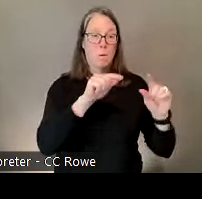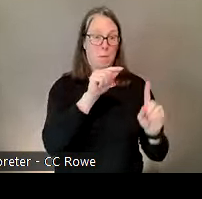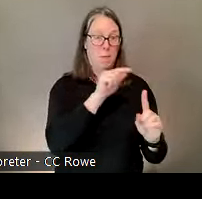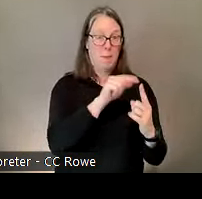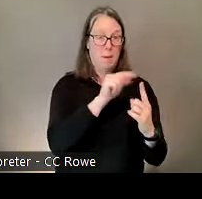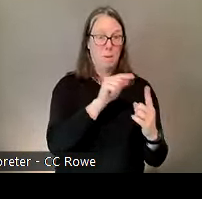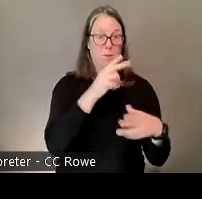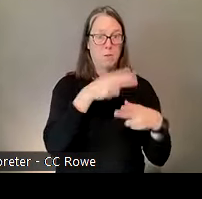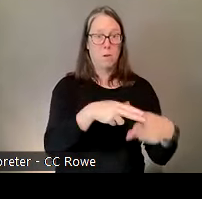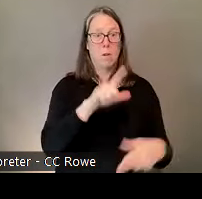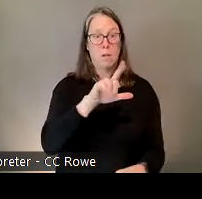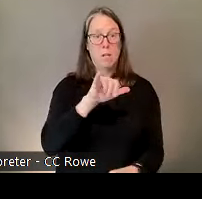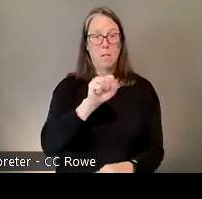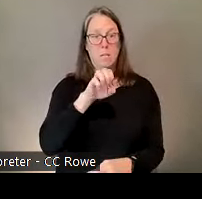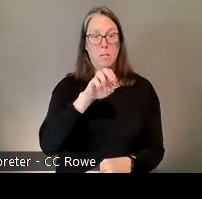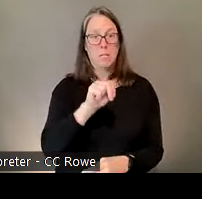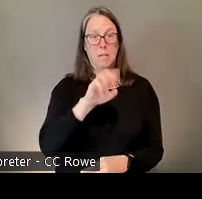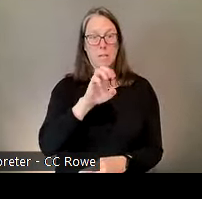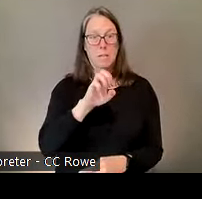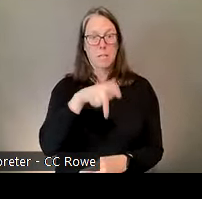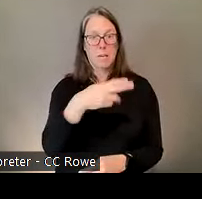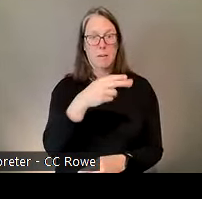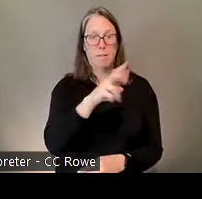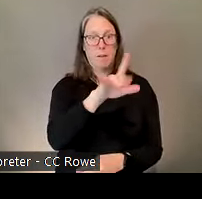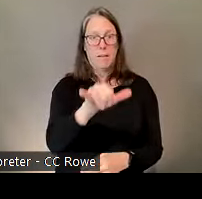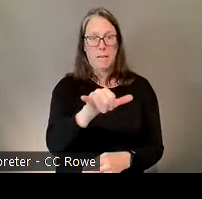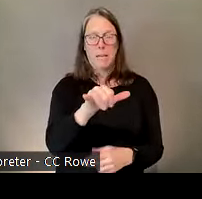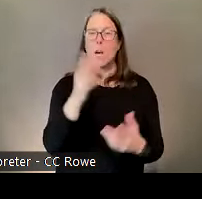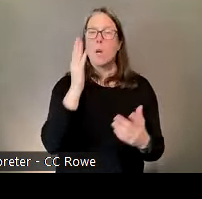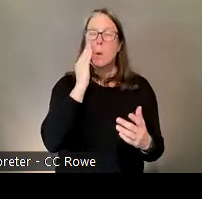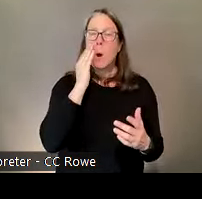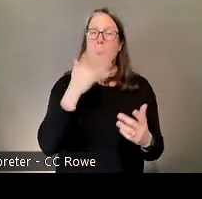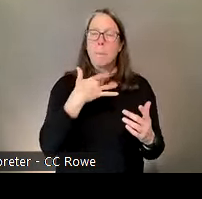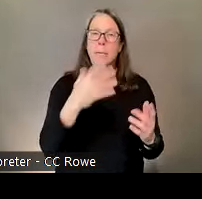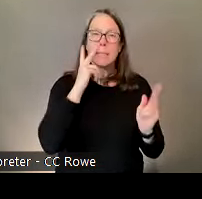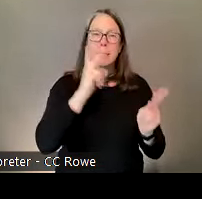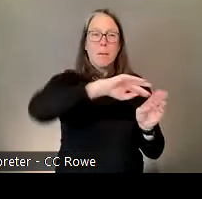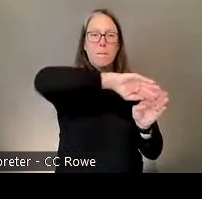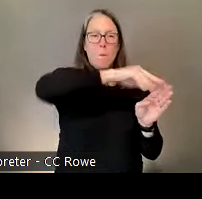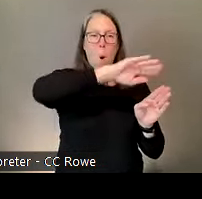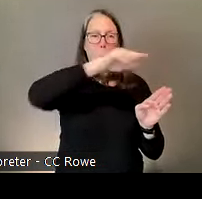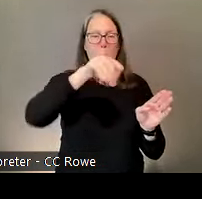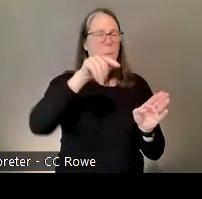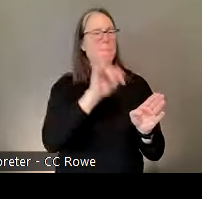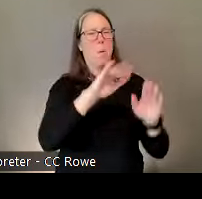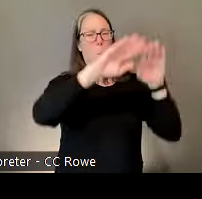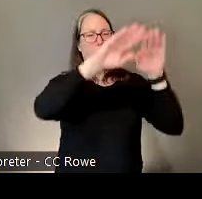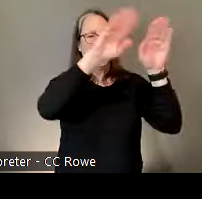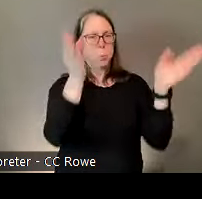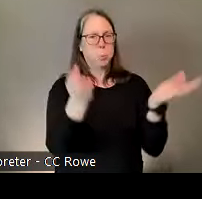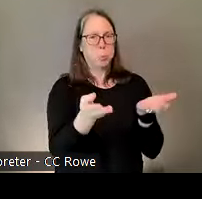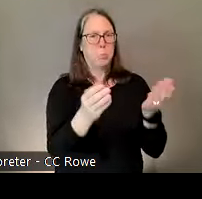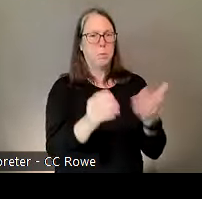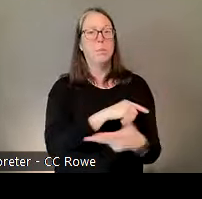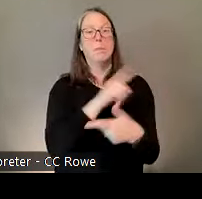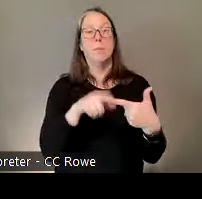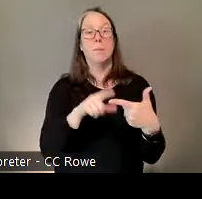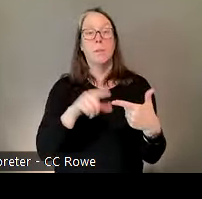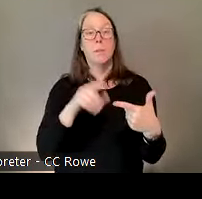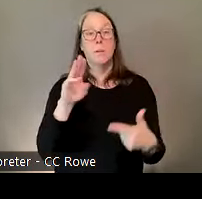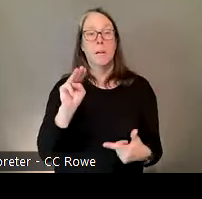lissencephaly. So it's a very smooth brain. There's not as many of these sort of folds you're supposed to see. This is hemimegalencephaly, which one side of the brain